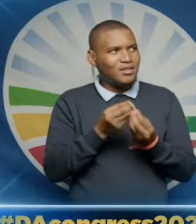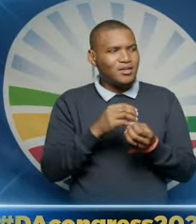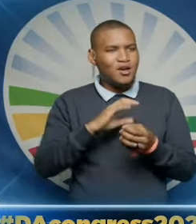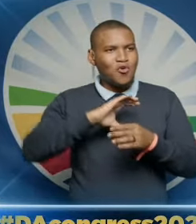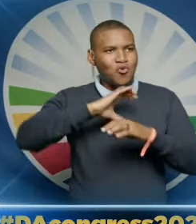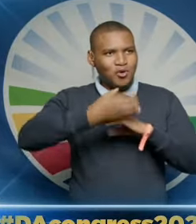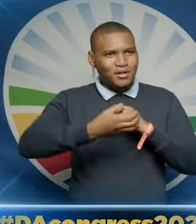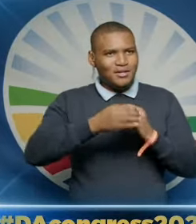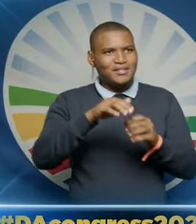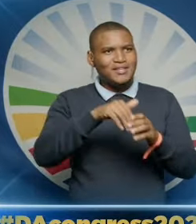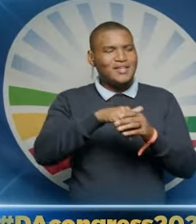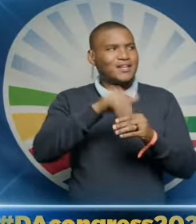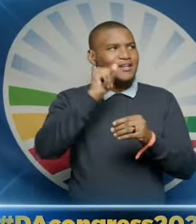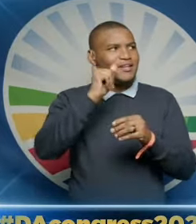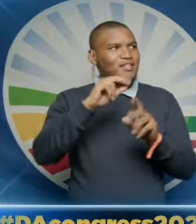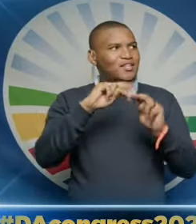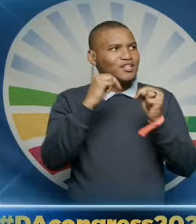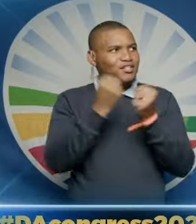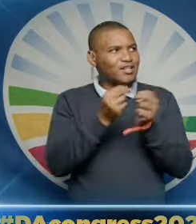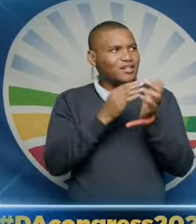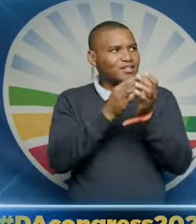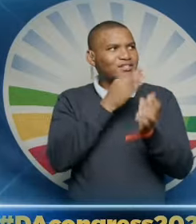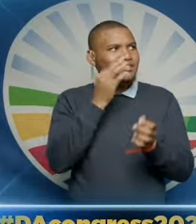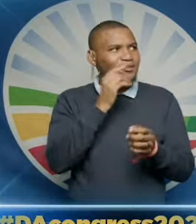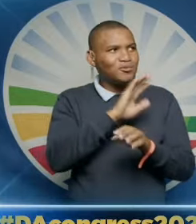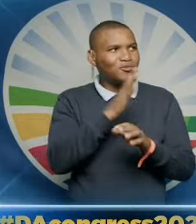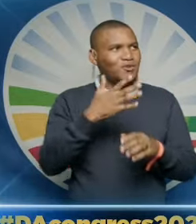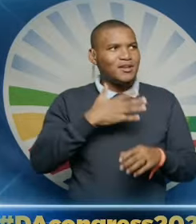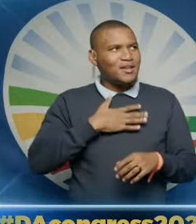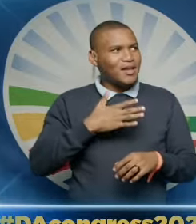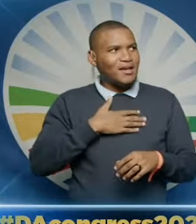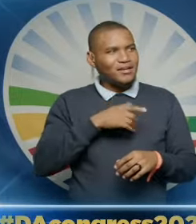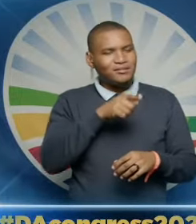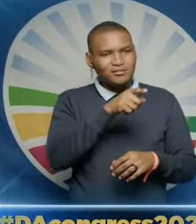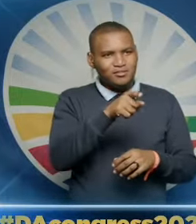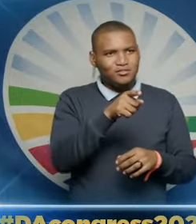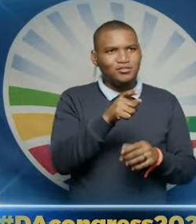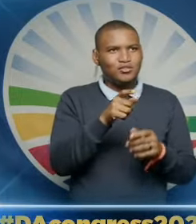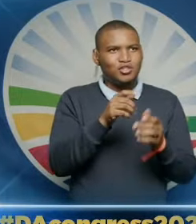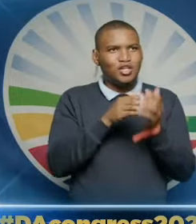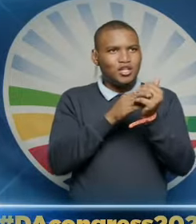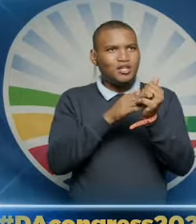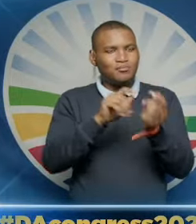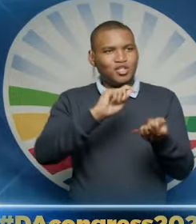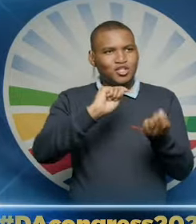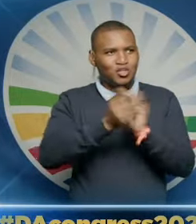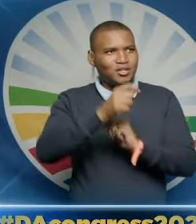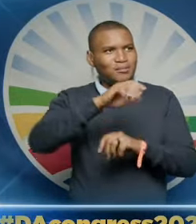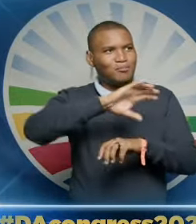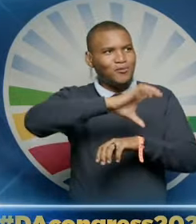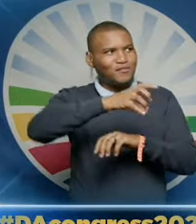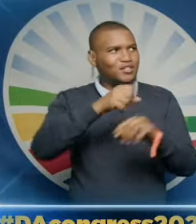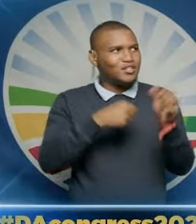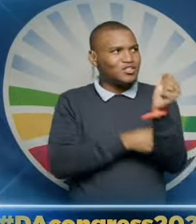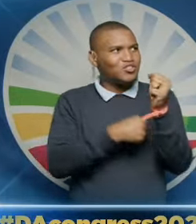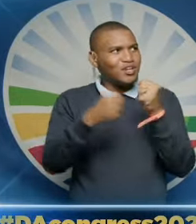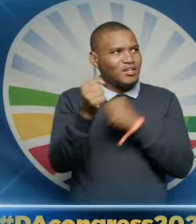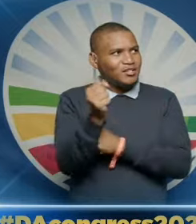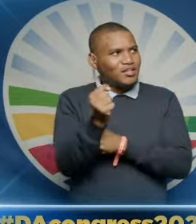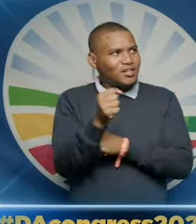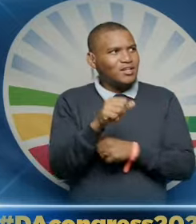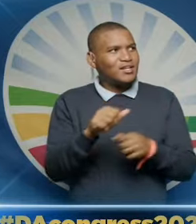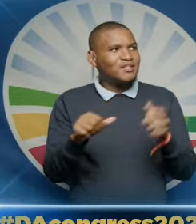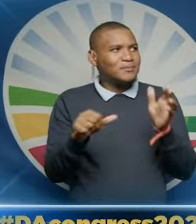elected. The national leaders came in and said, we don't like the composition. And they changed the composition, the internal democracy. And